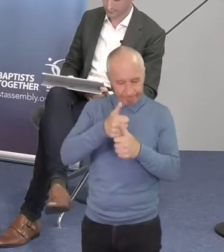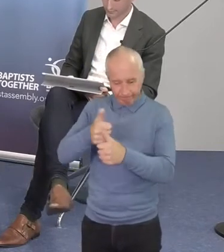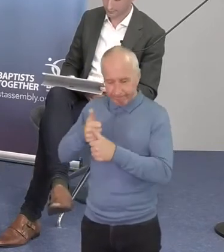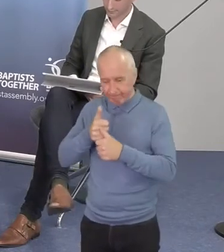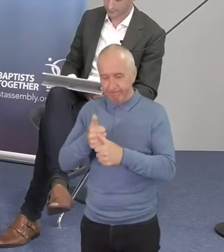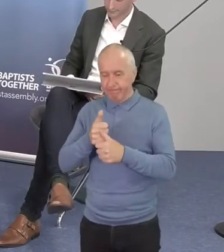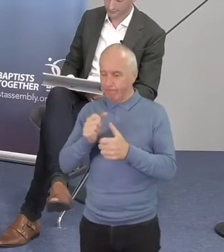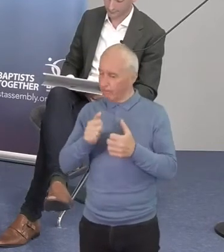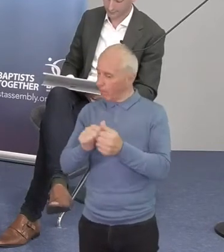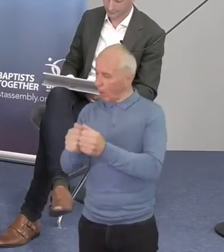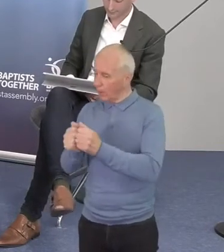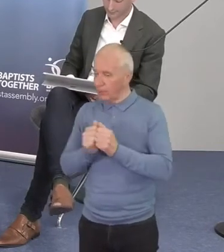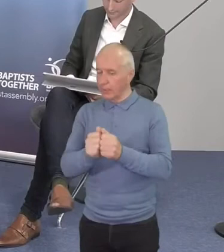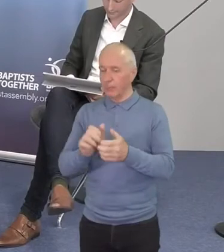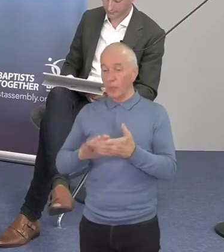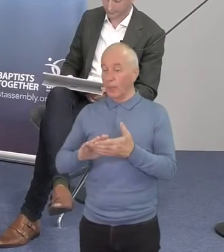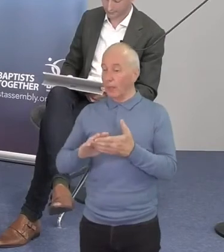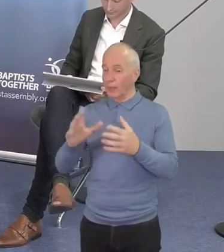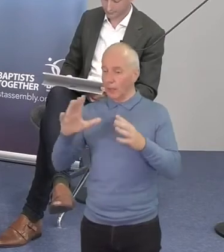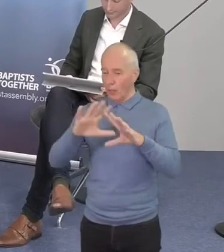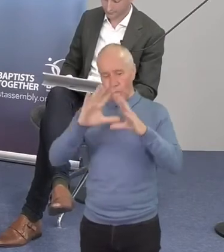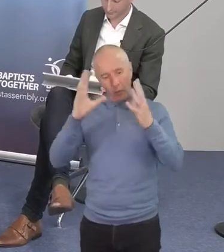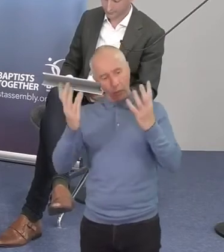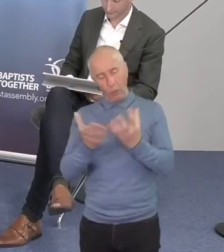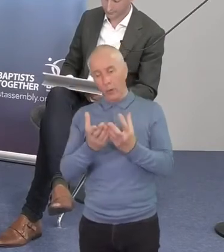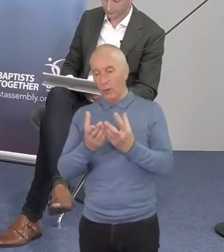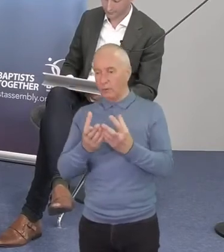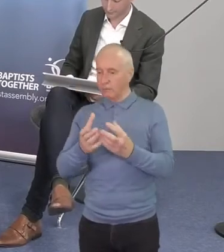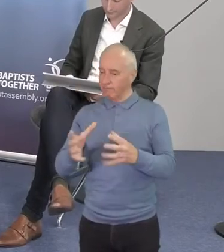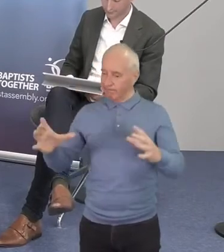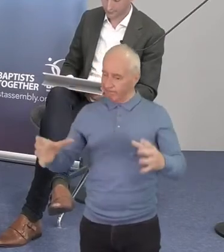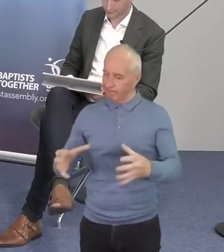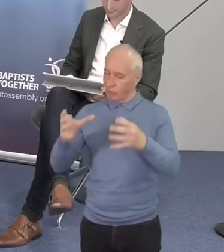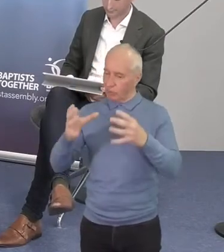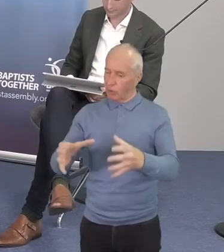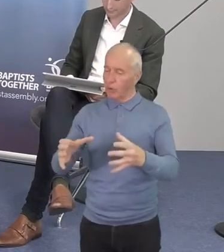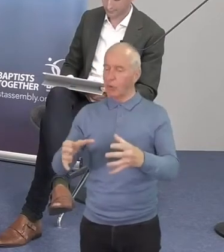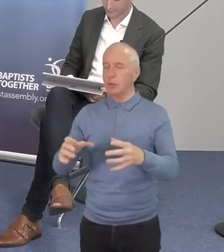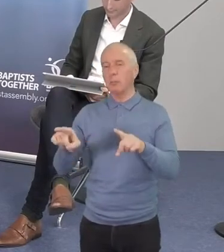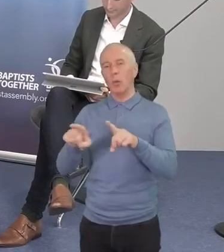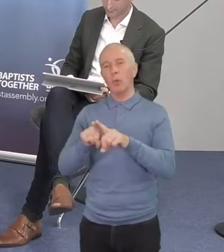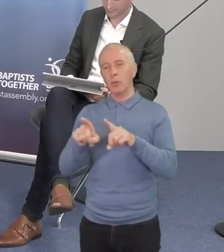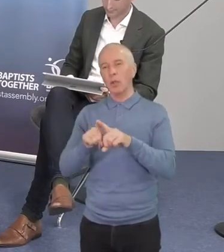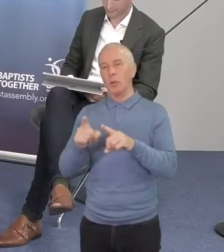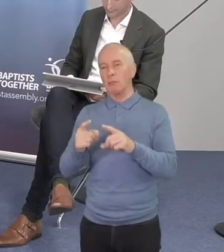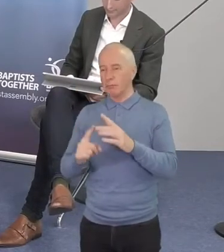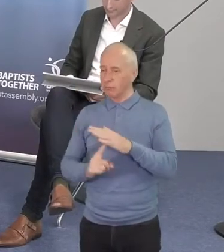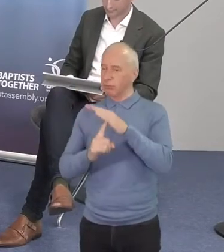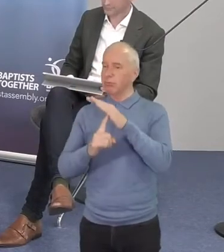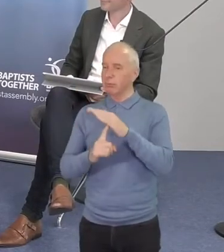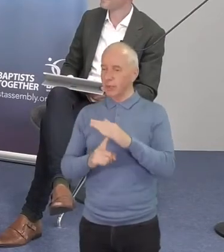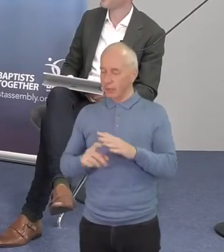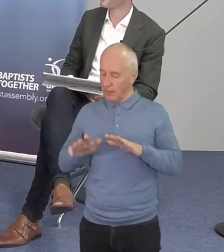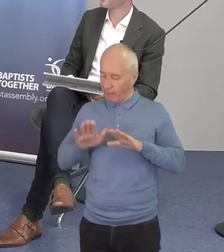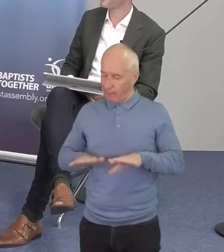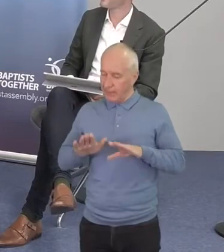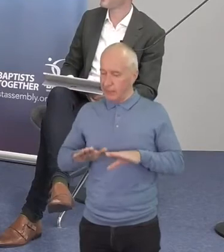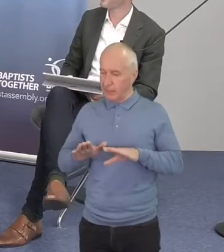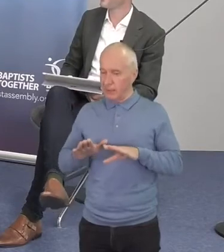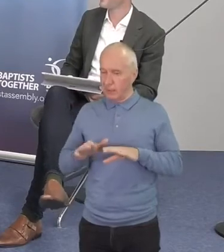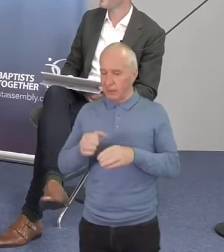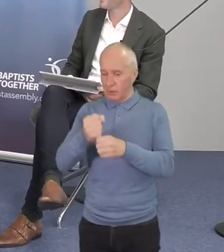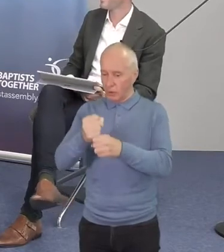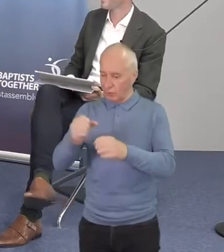Church, but also there will always be a role for our British churches together in